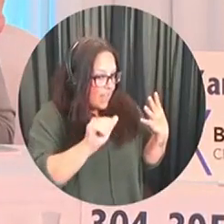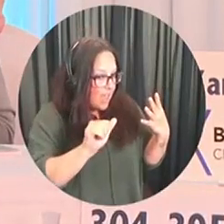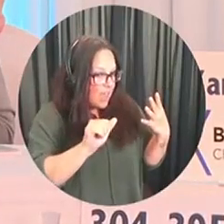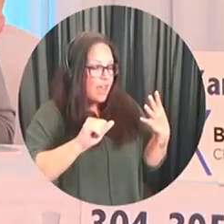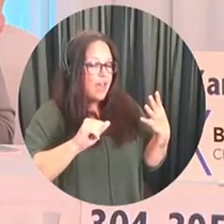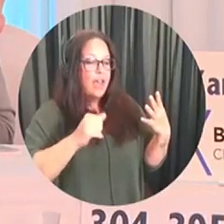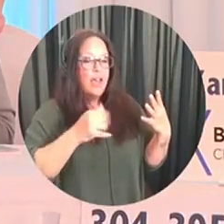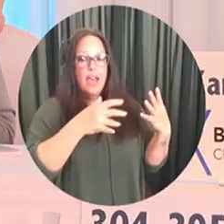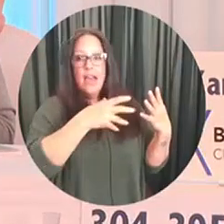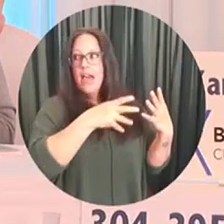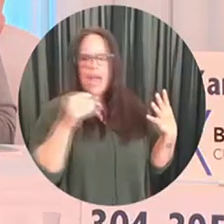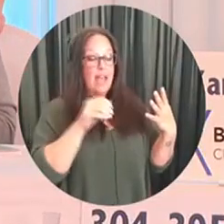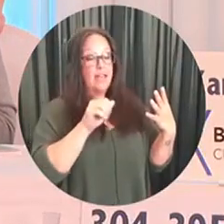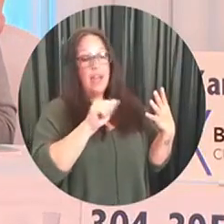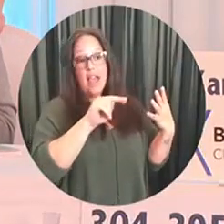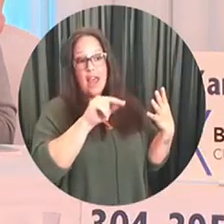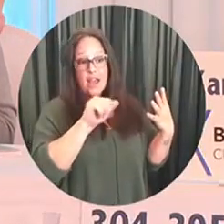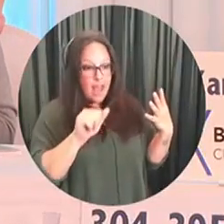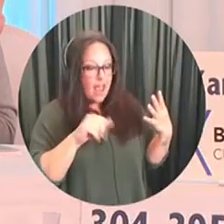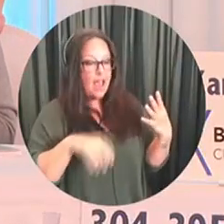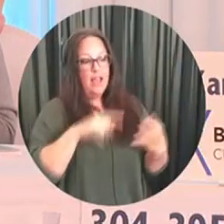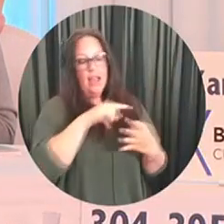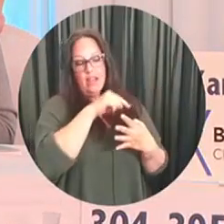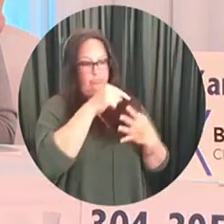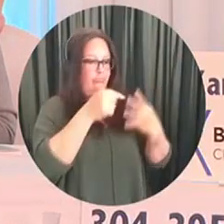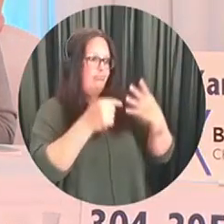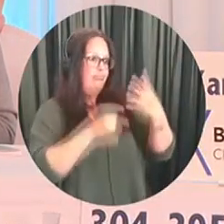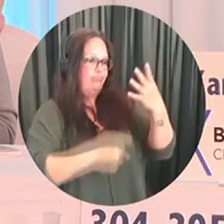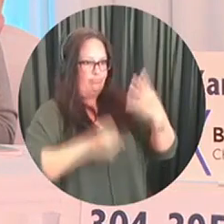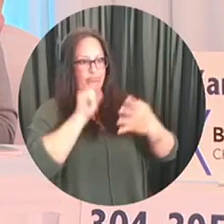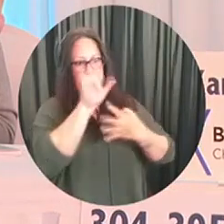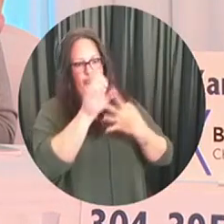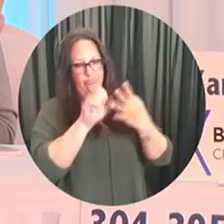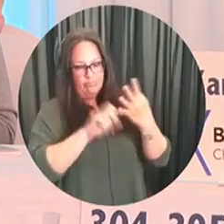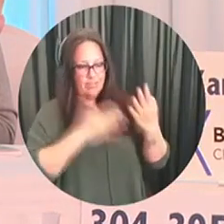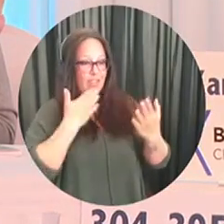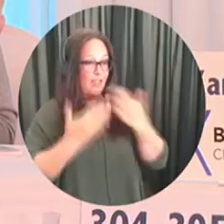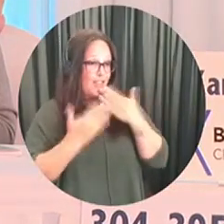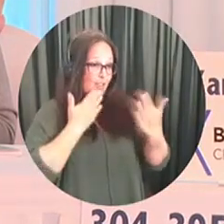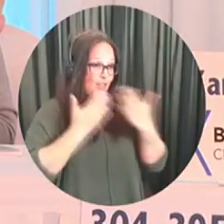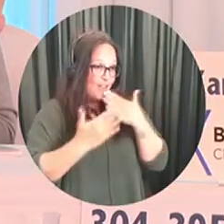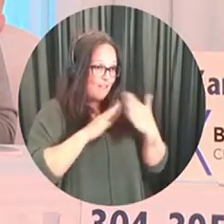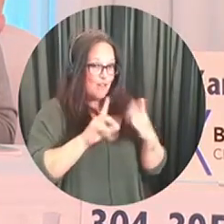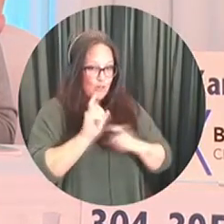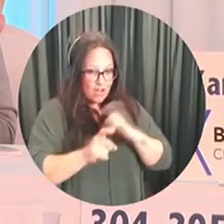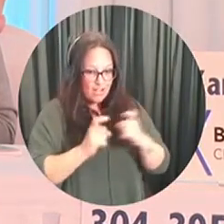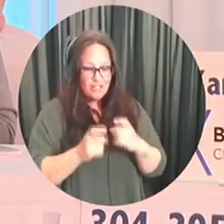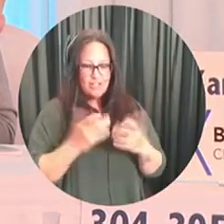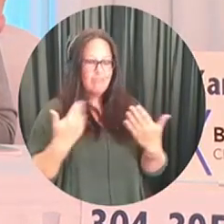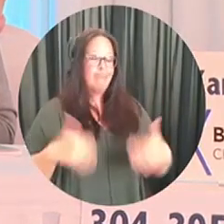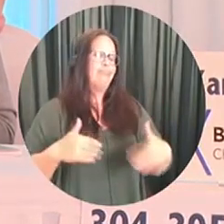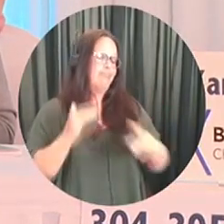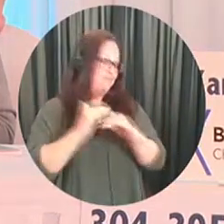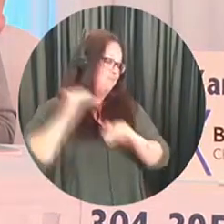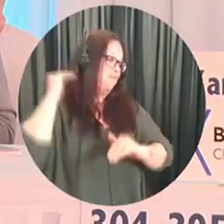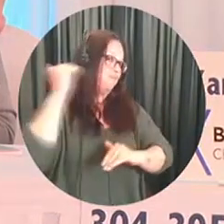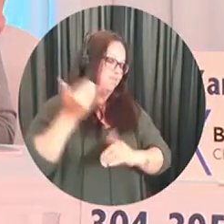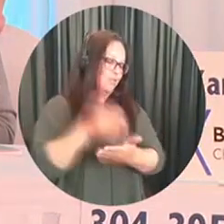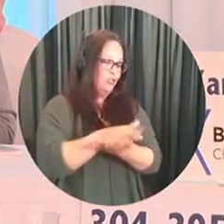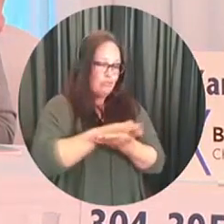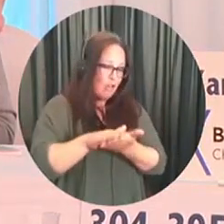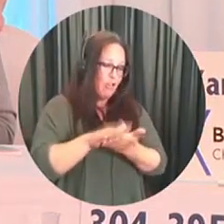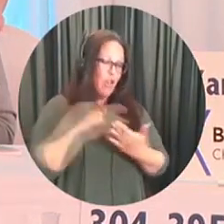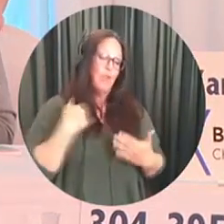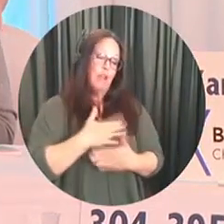Ayanna Colombo, and Maestro Parade Committee. Thank you very much for all your generosity. We appreciate you very